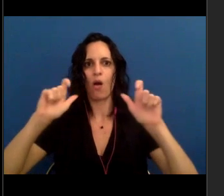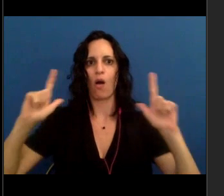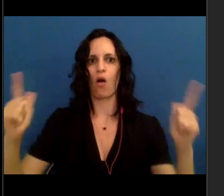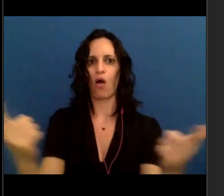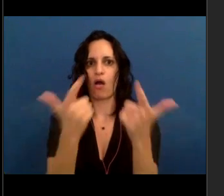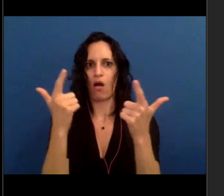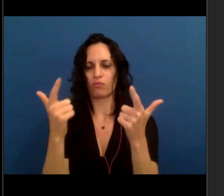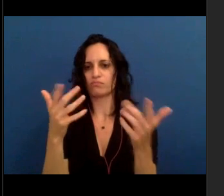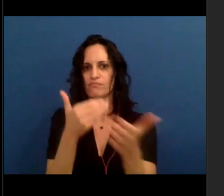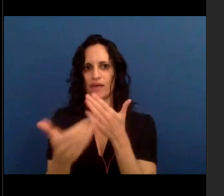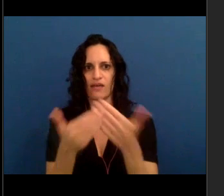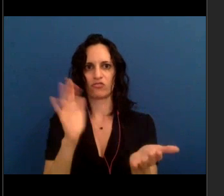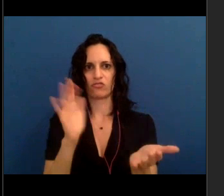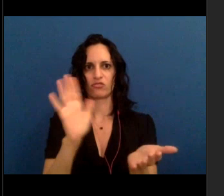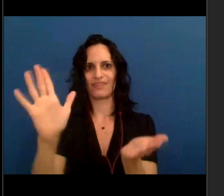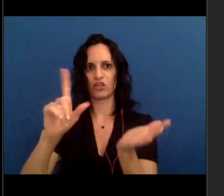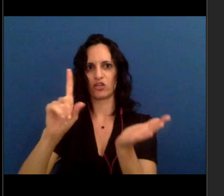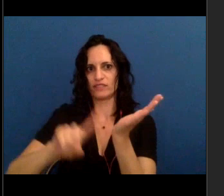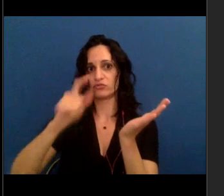interests are.